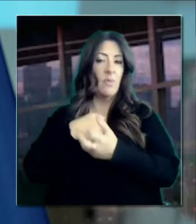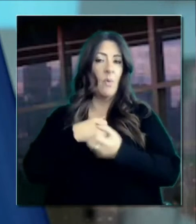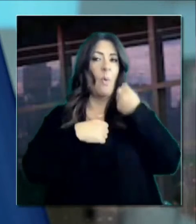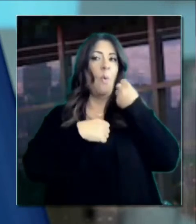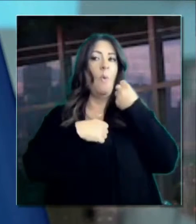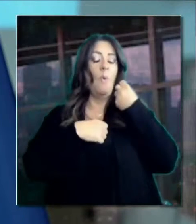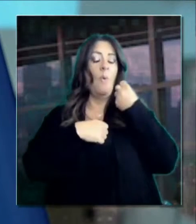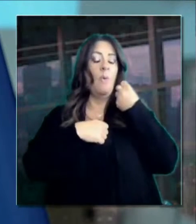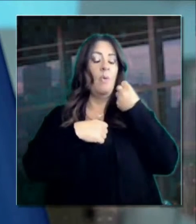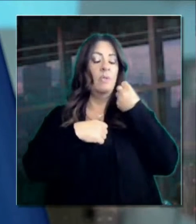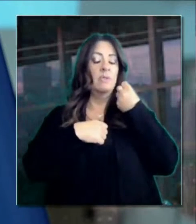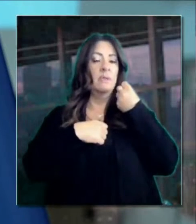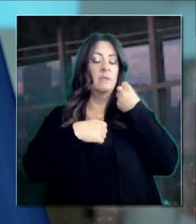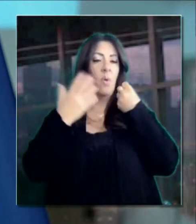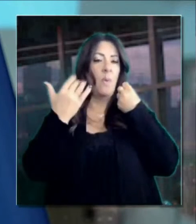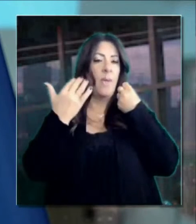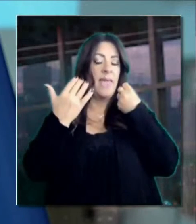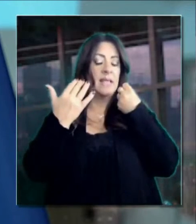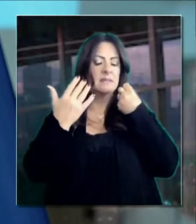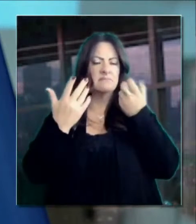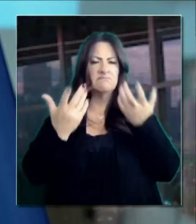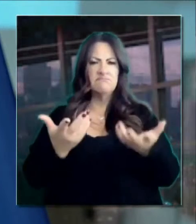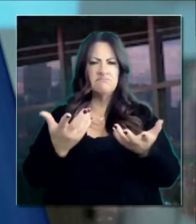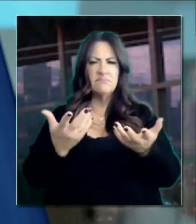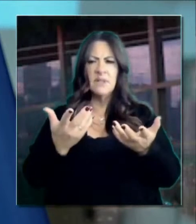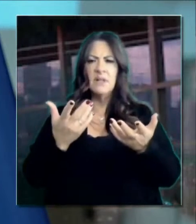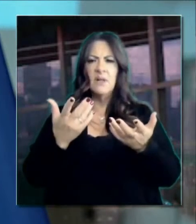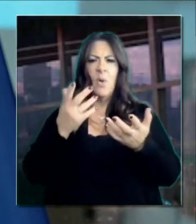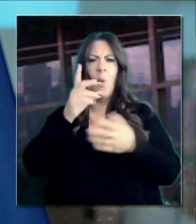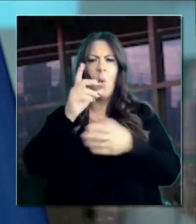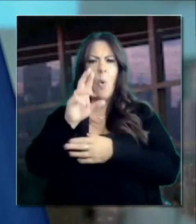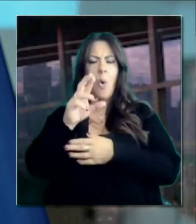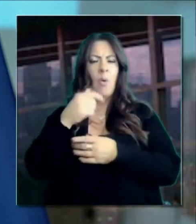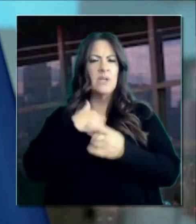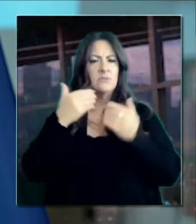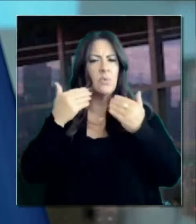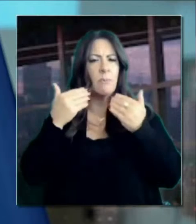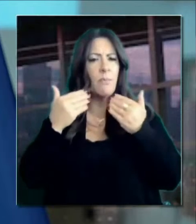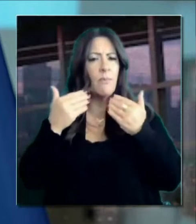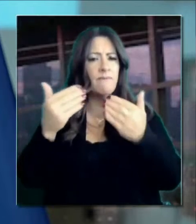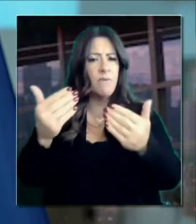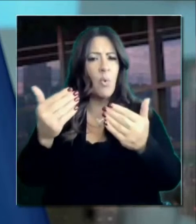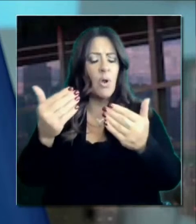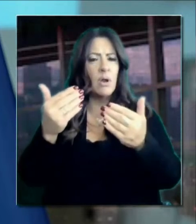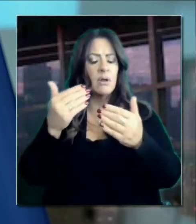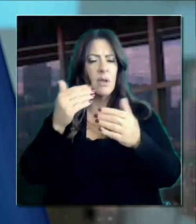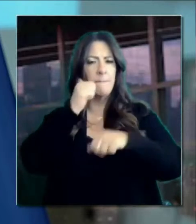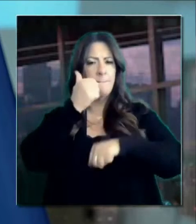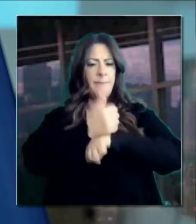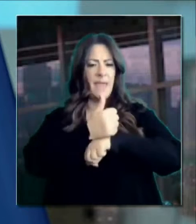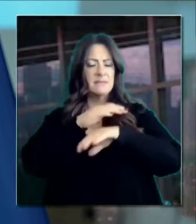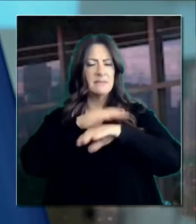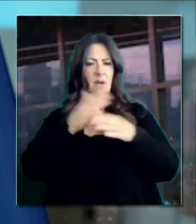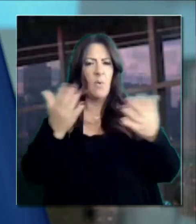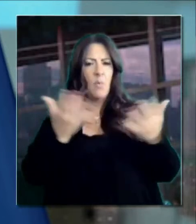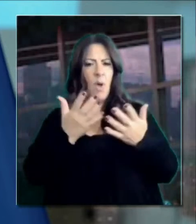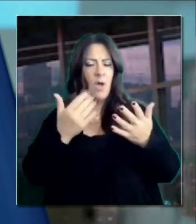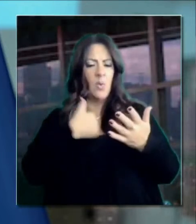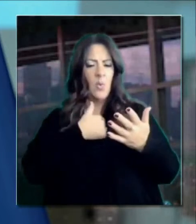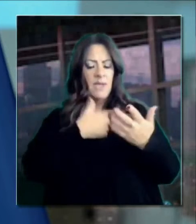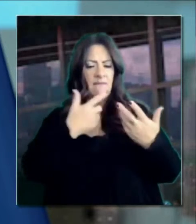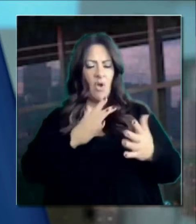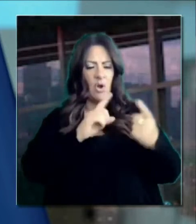long, protracted, comprehensive outreach, or do we just move forward based upon the criteria that's been well established and